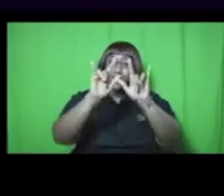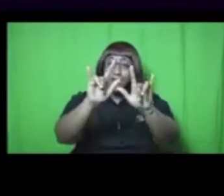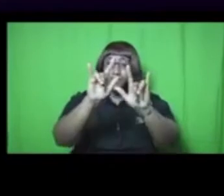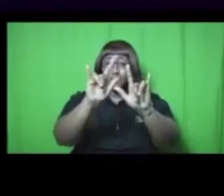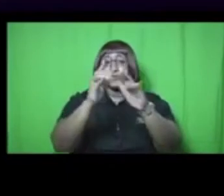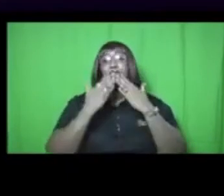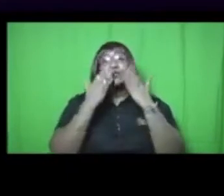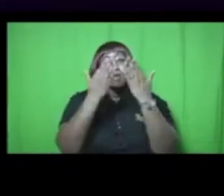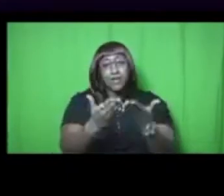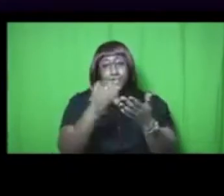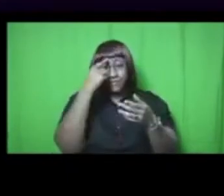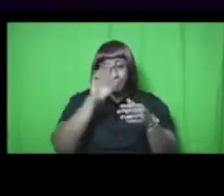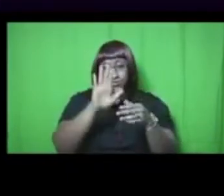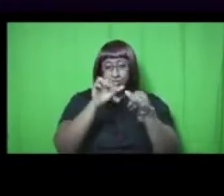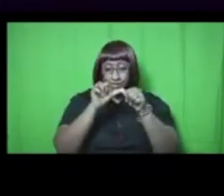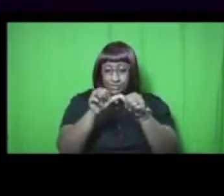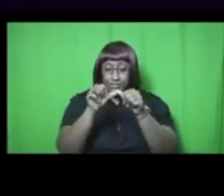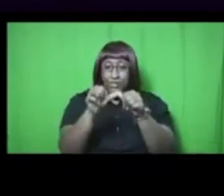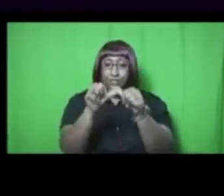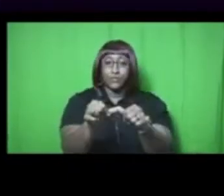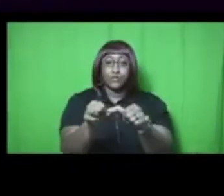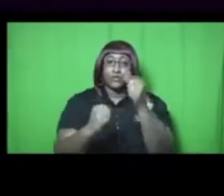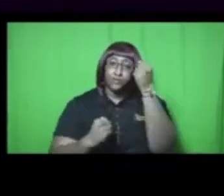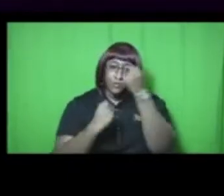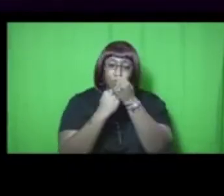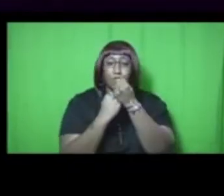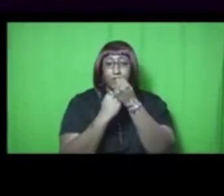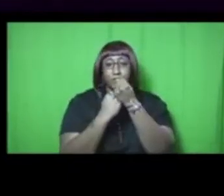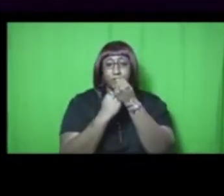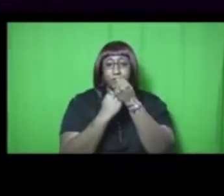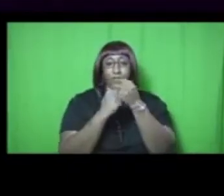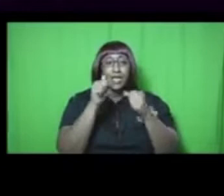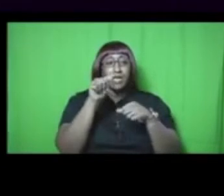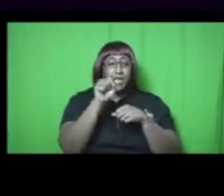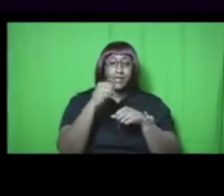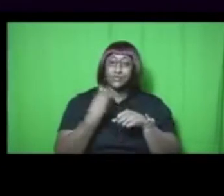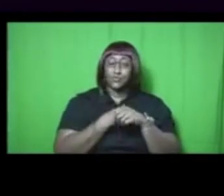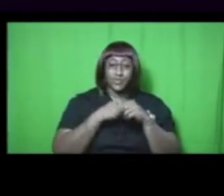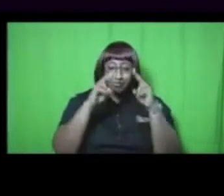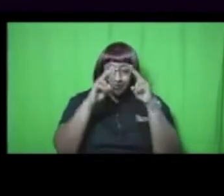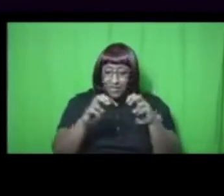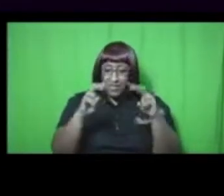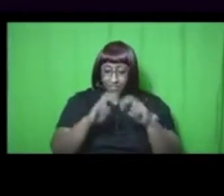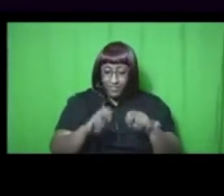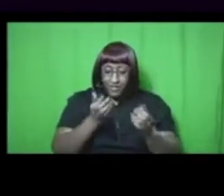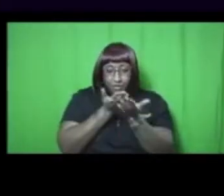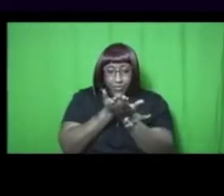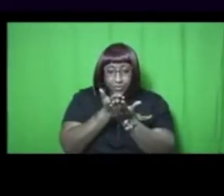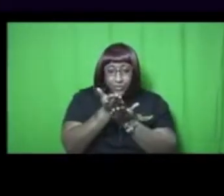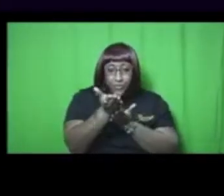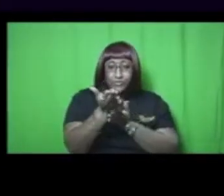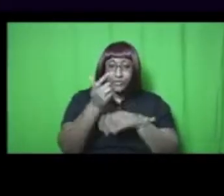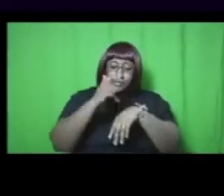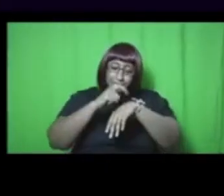you for your continued diligence and your support as we navigate through this period,